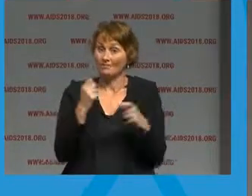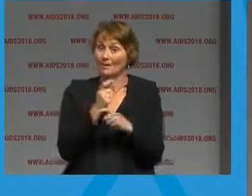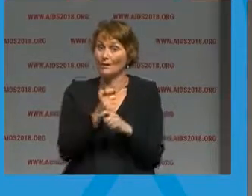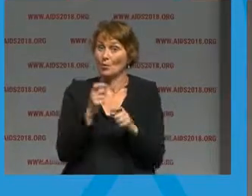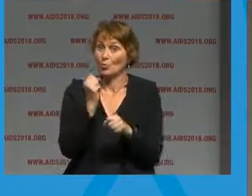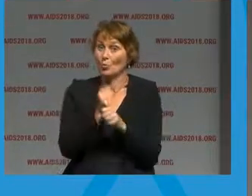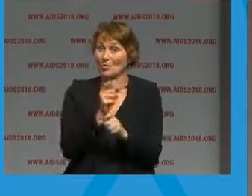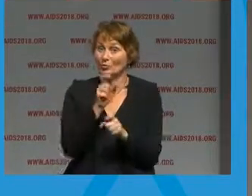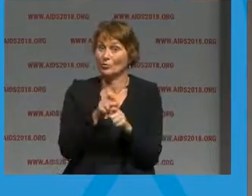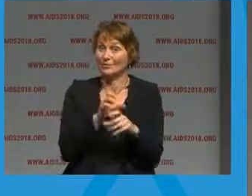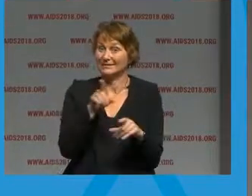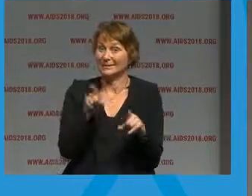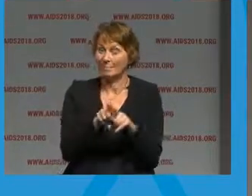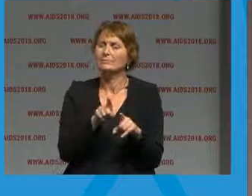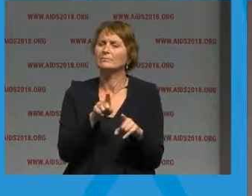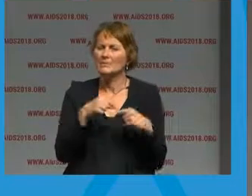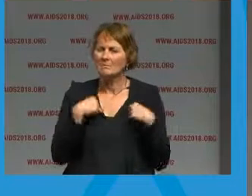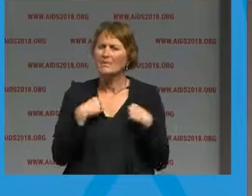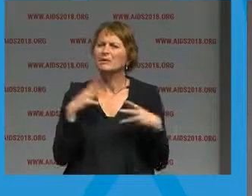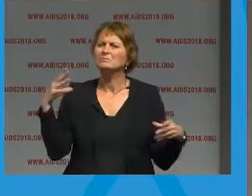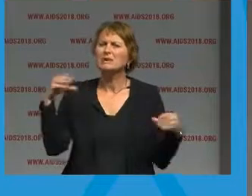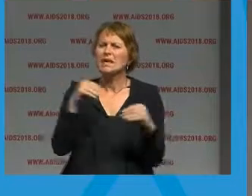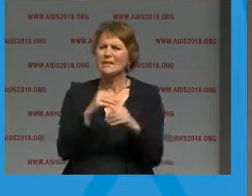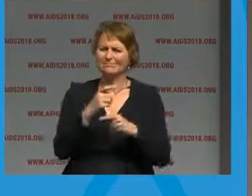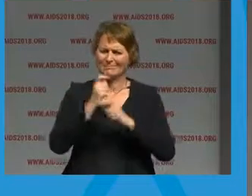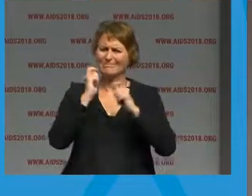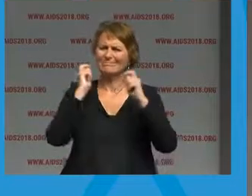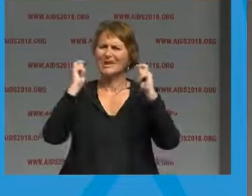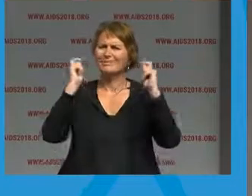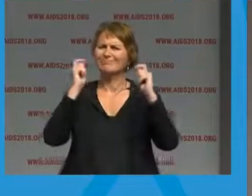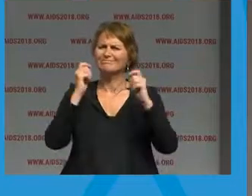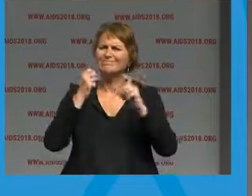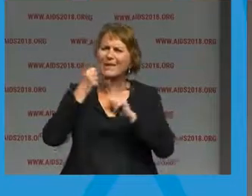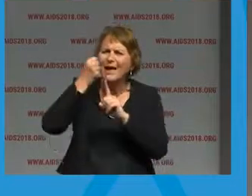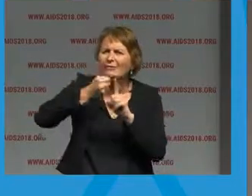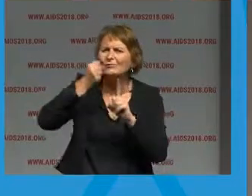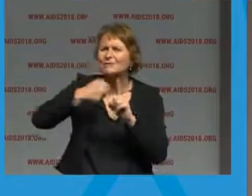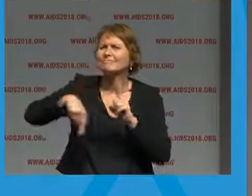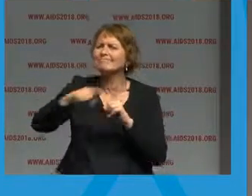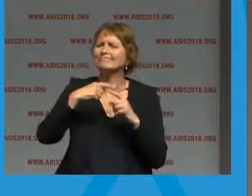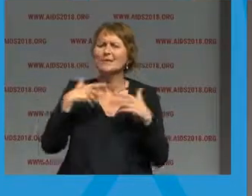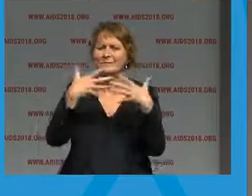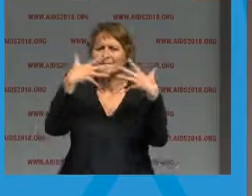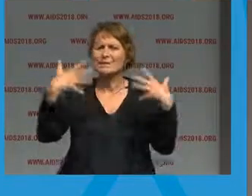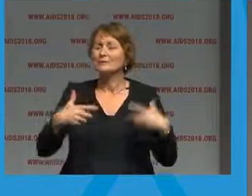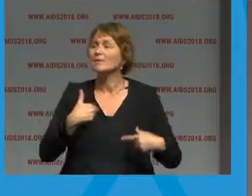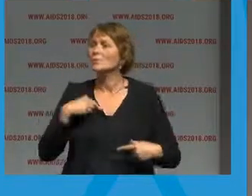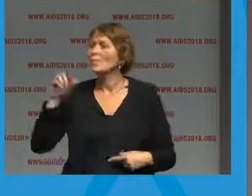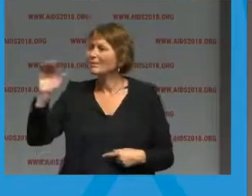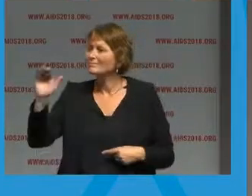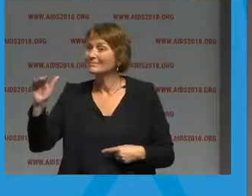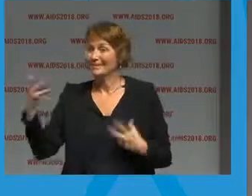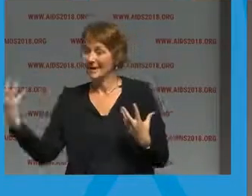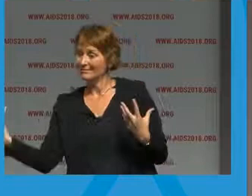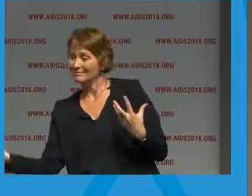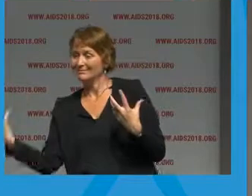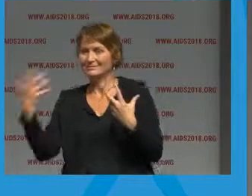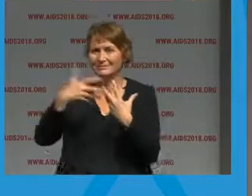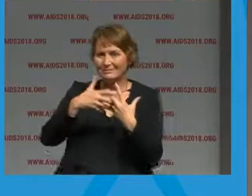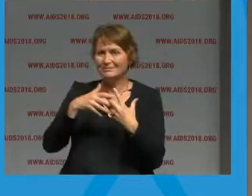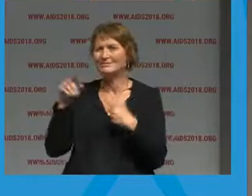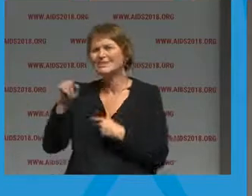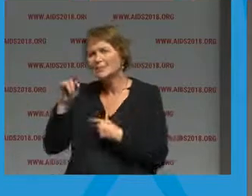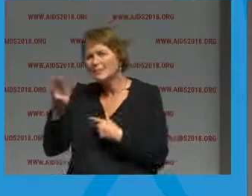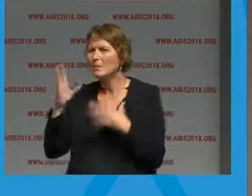be a part of the advocacy system in asking and demanding that that integration occur with